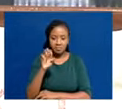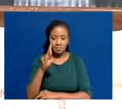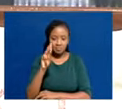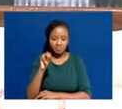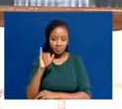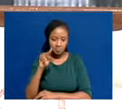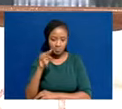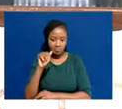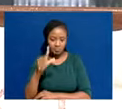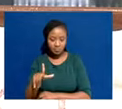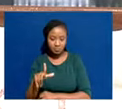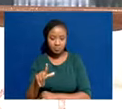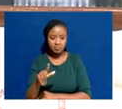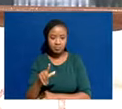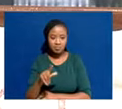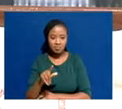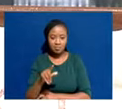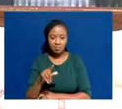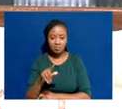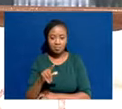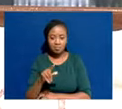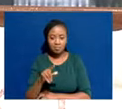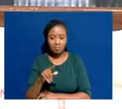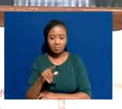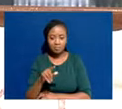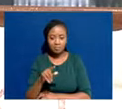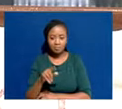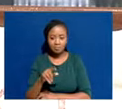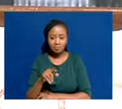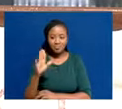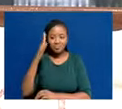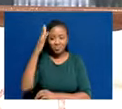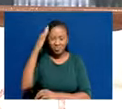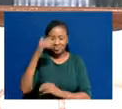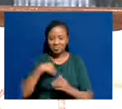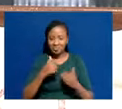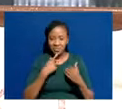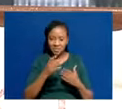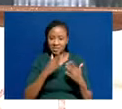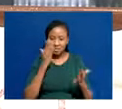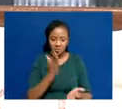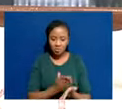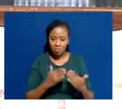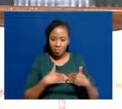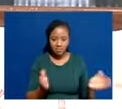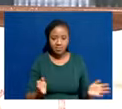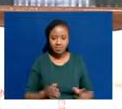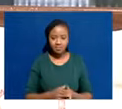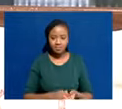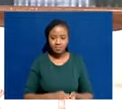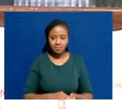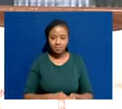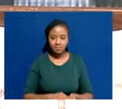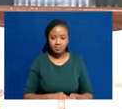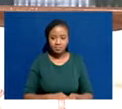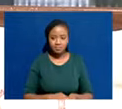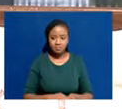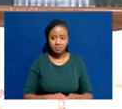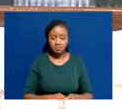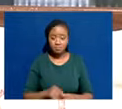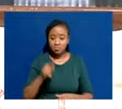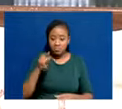and I don't know if I should, anyway, I like saying what's in my mind. That is the most prime piece of land